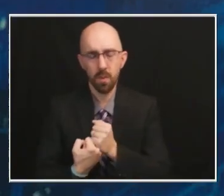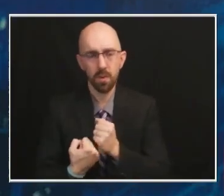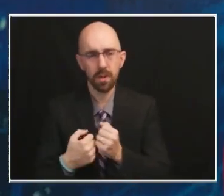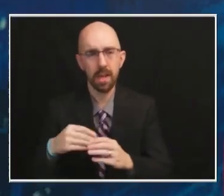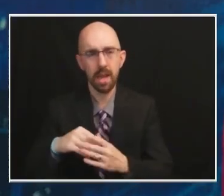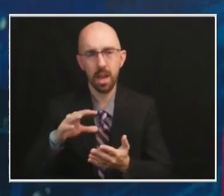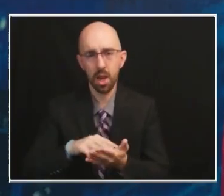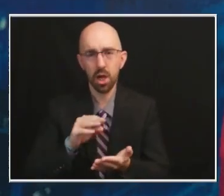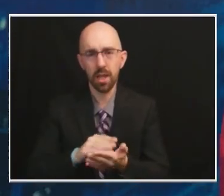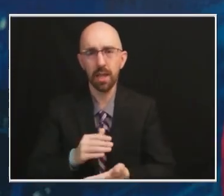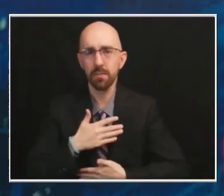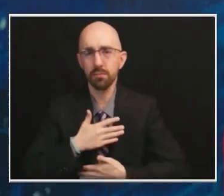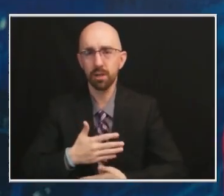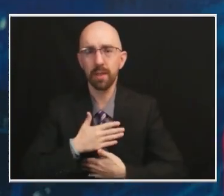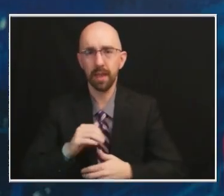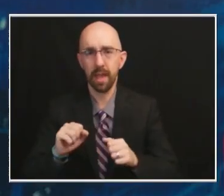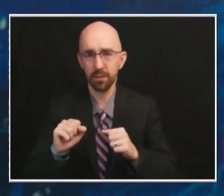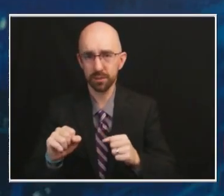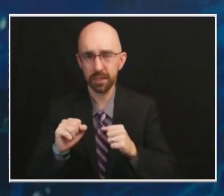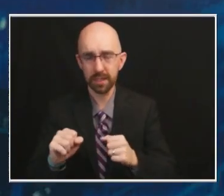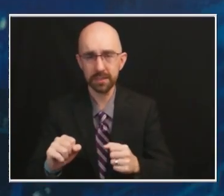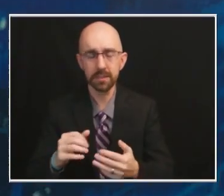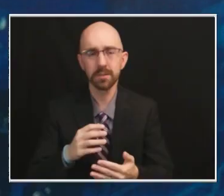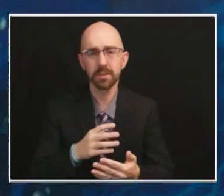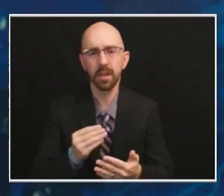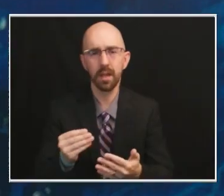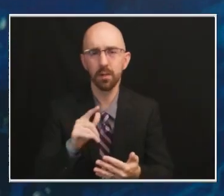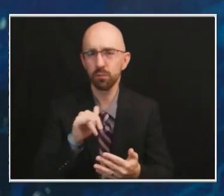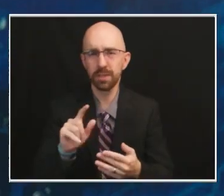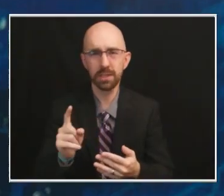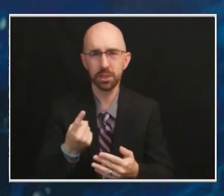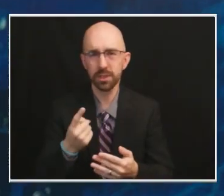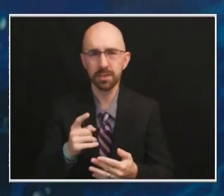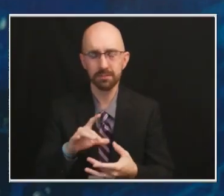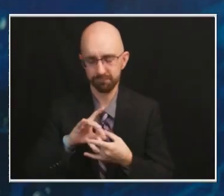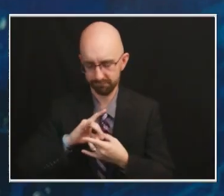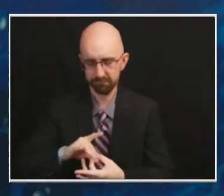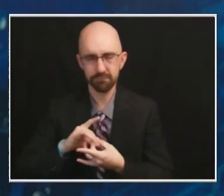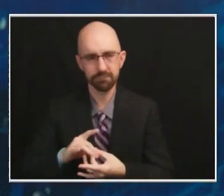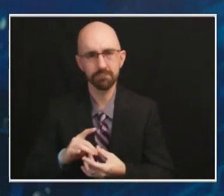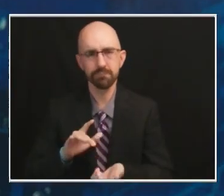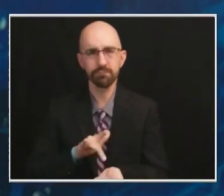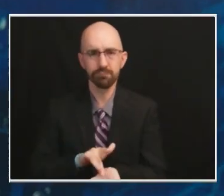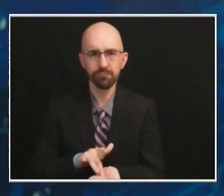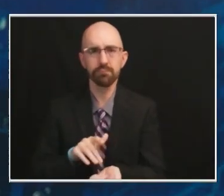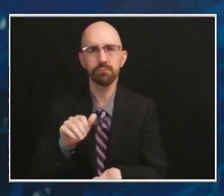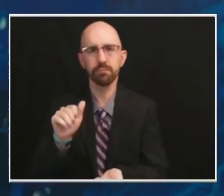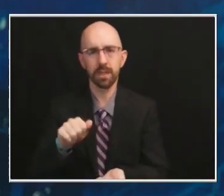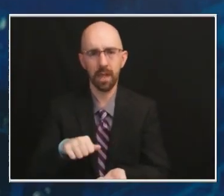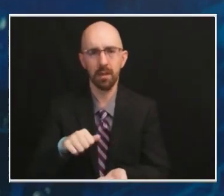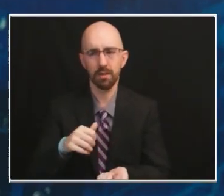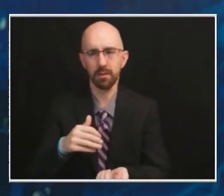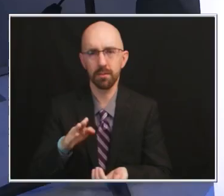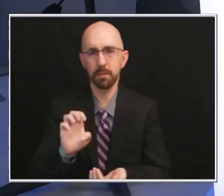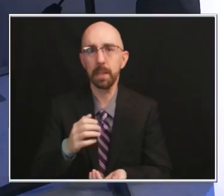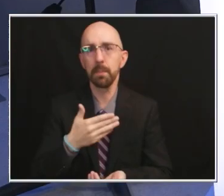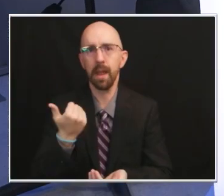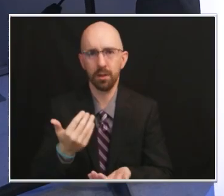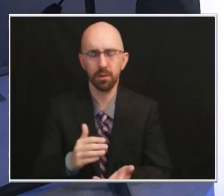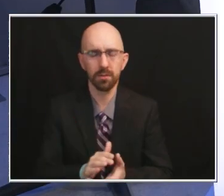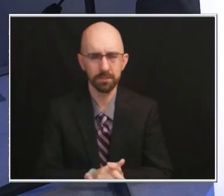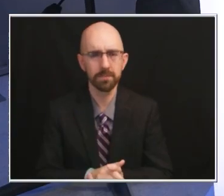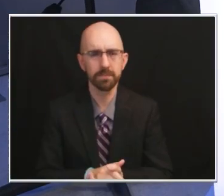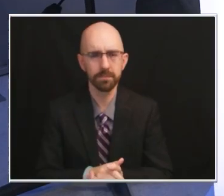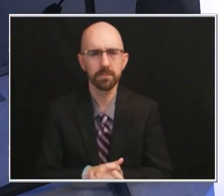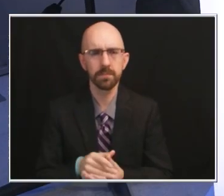breathing exercises and really just getting in touch with, you can be better. Do you feel like it was